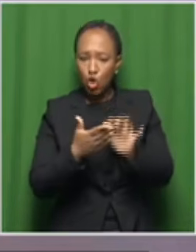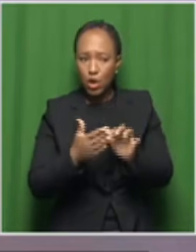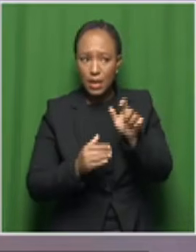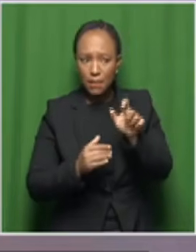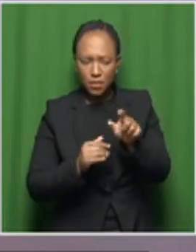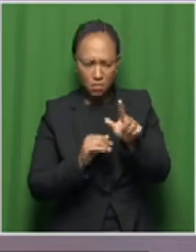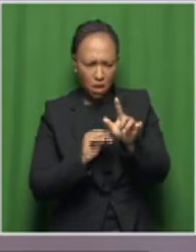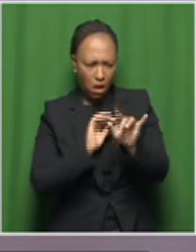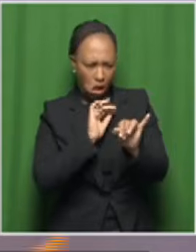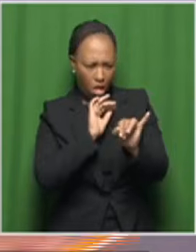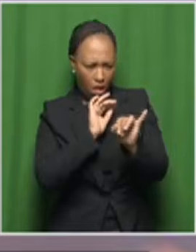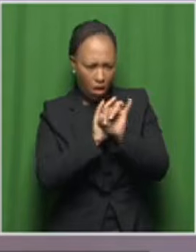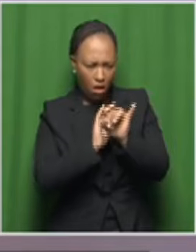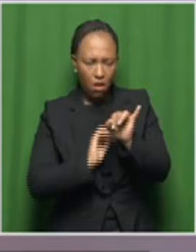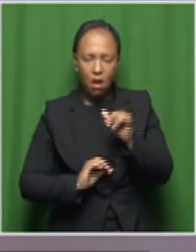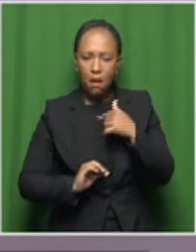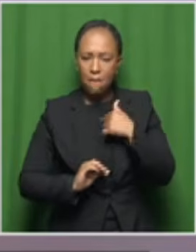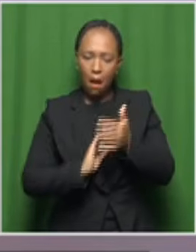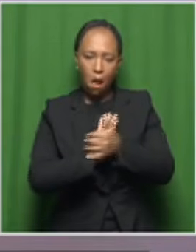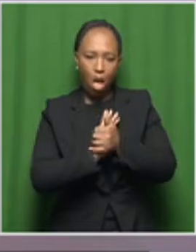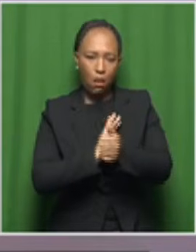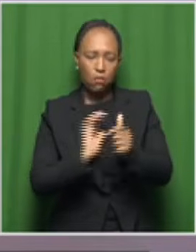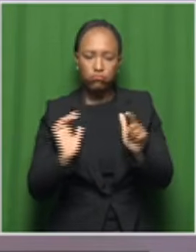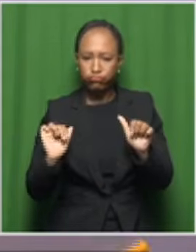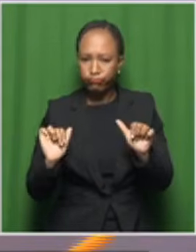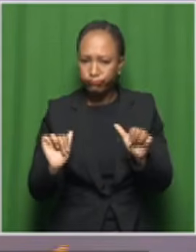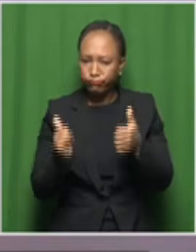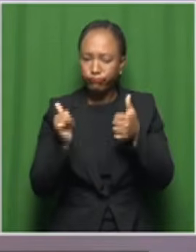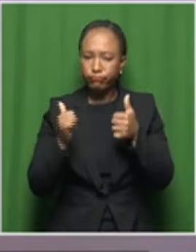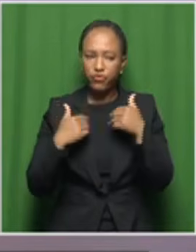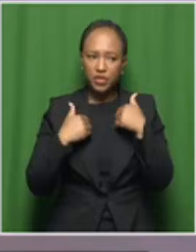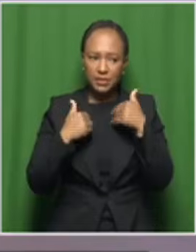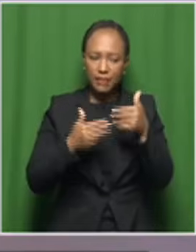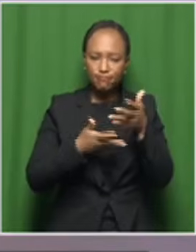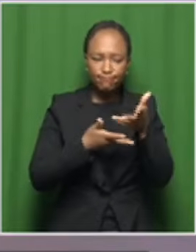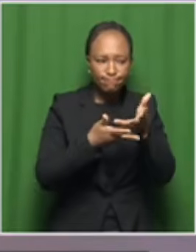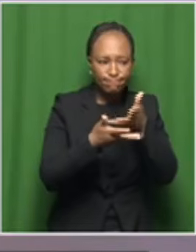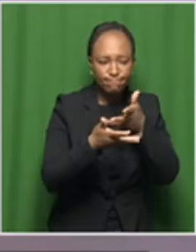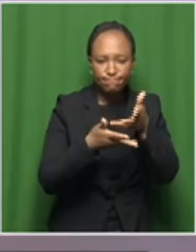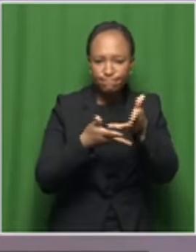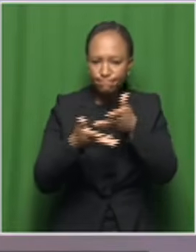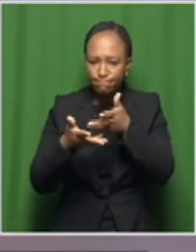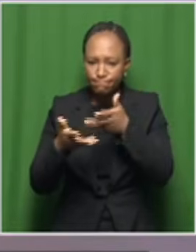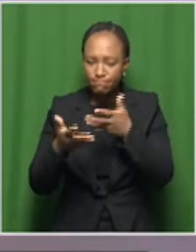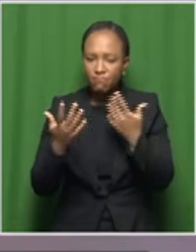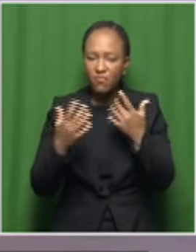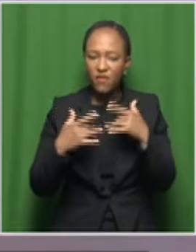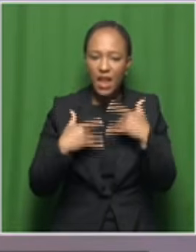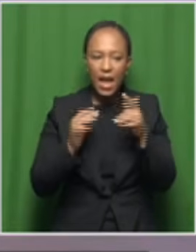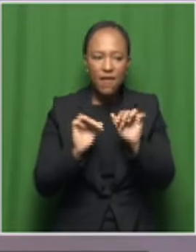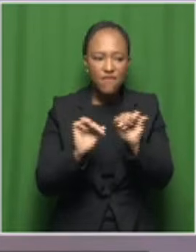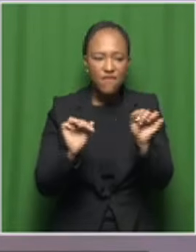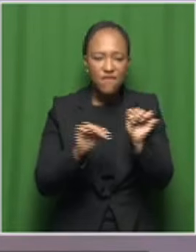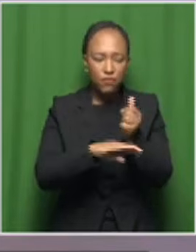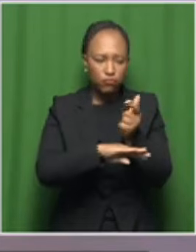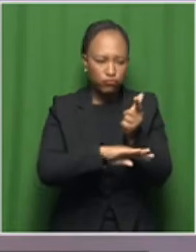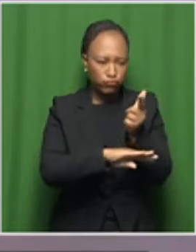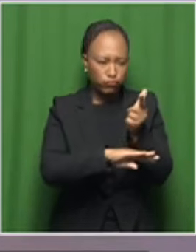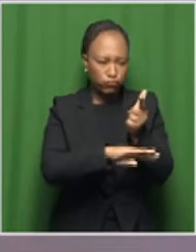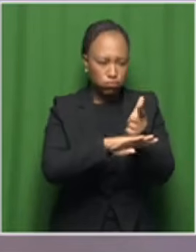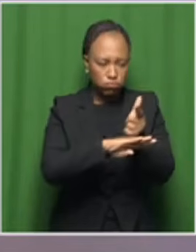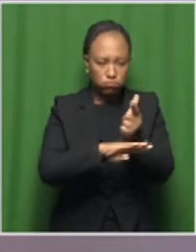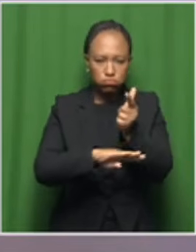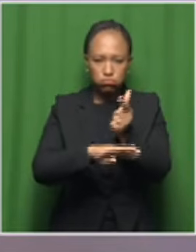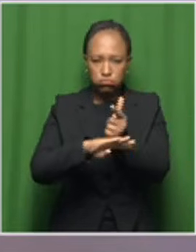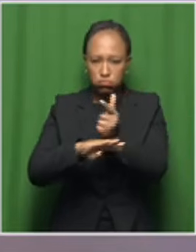thought using photography is a great way to start the conversation and to also just to document a lifestyle as well as whatever subjects